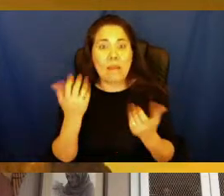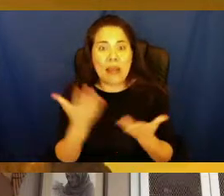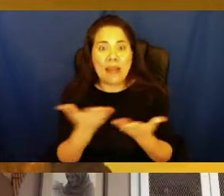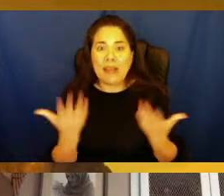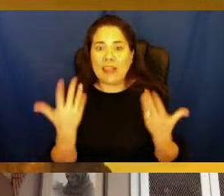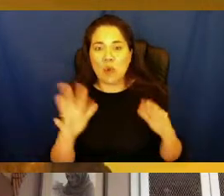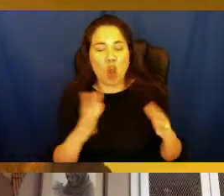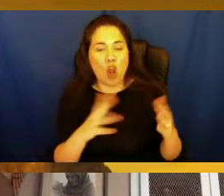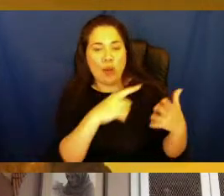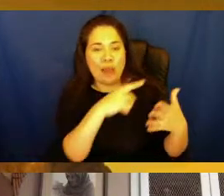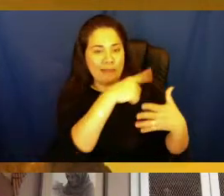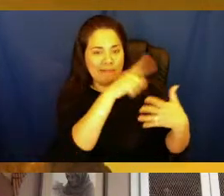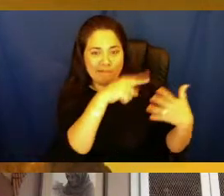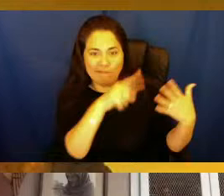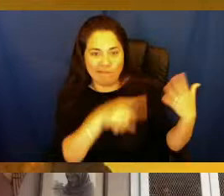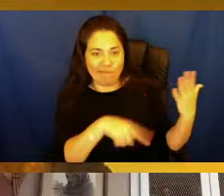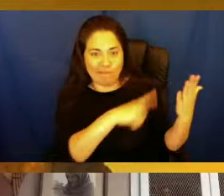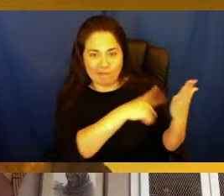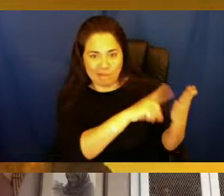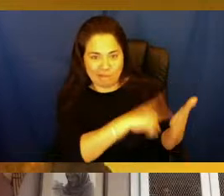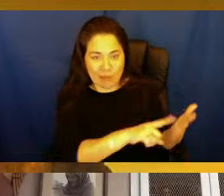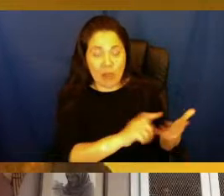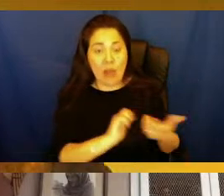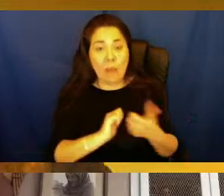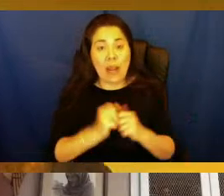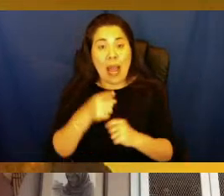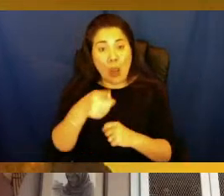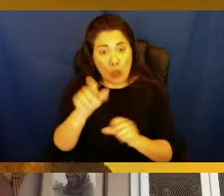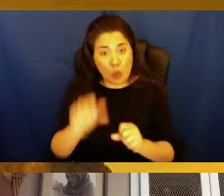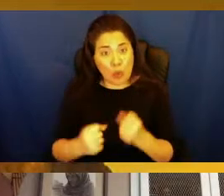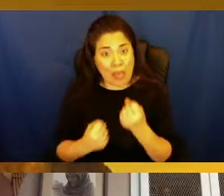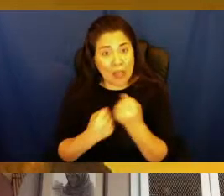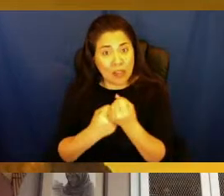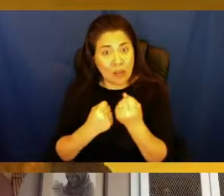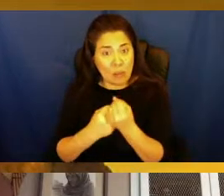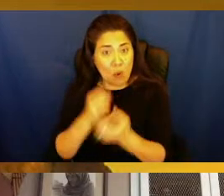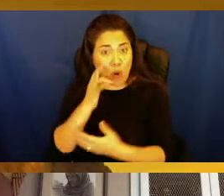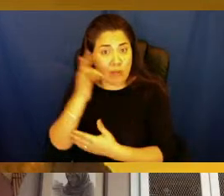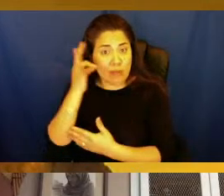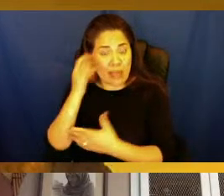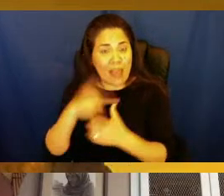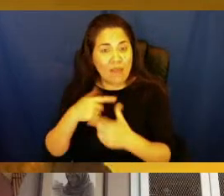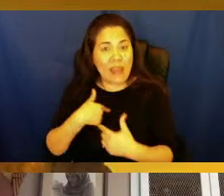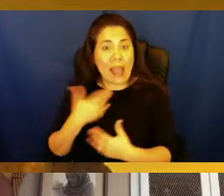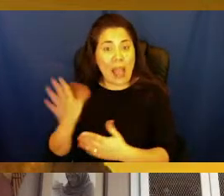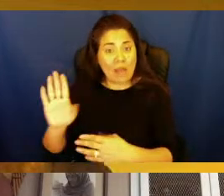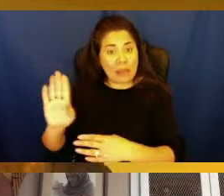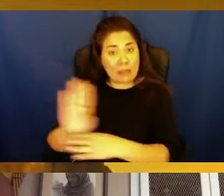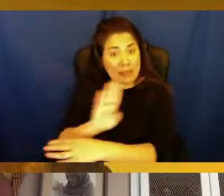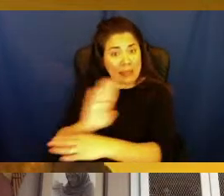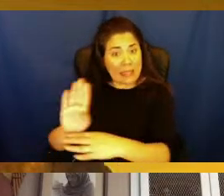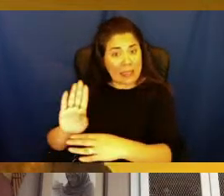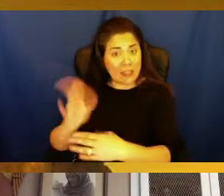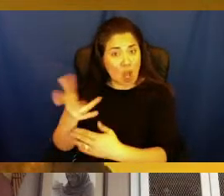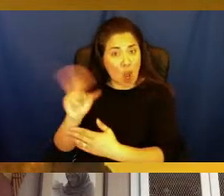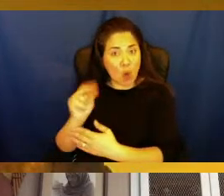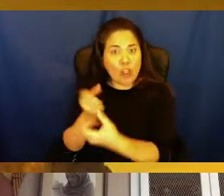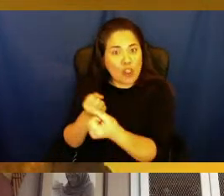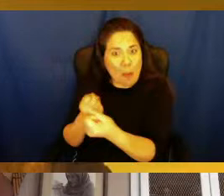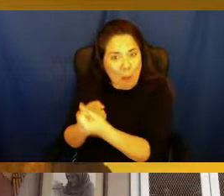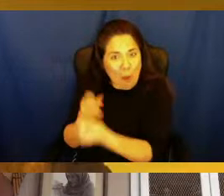think supporting urban Native business owners to be a good way to supporting